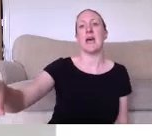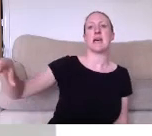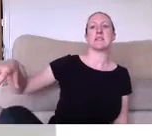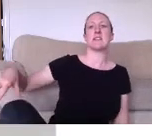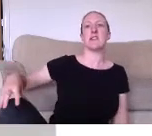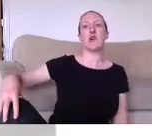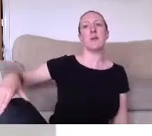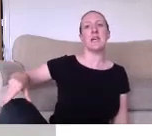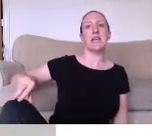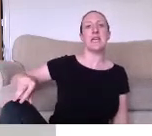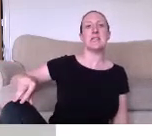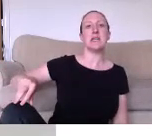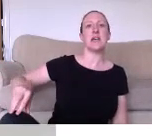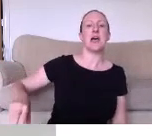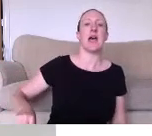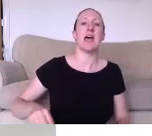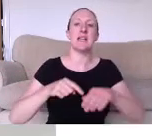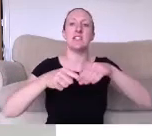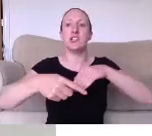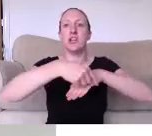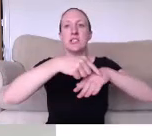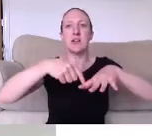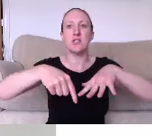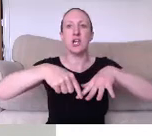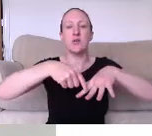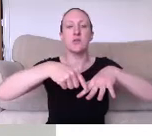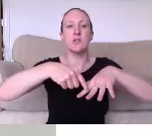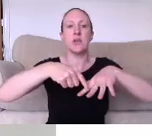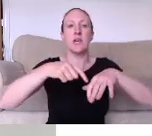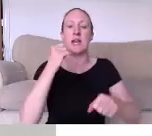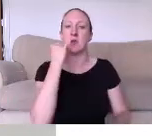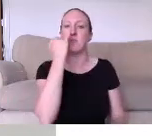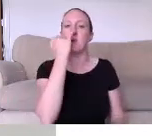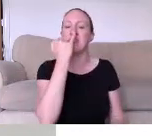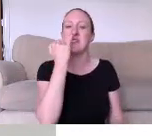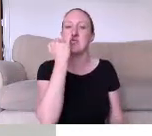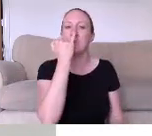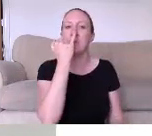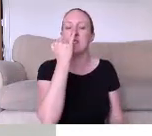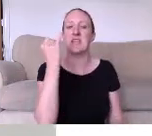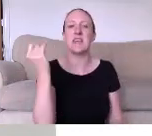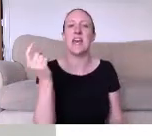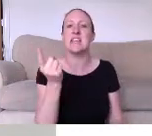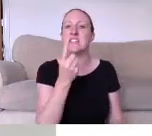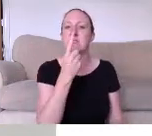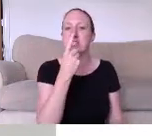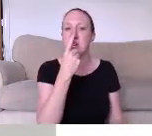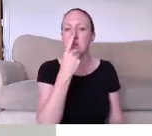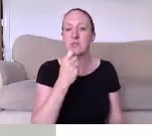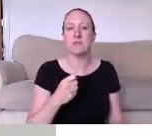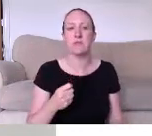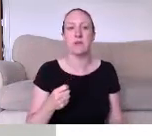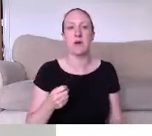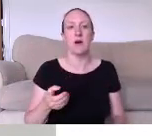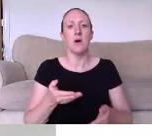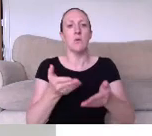He has knobbly knees and turned out toes and a poisonous wart at the end of his